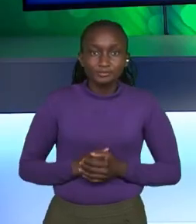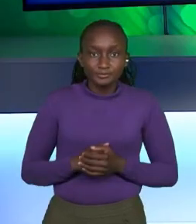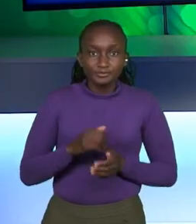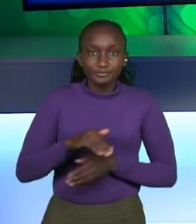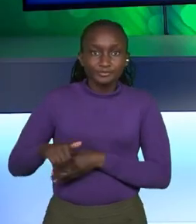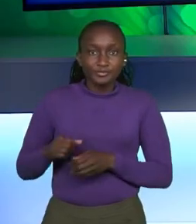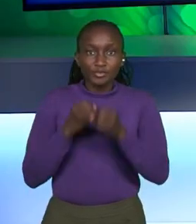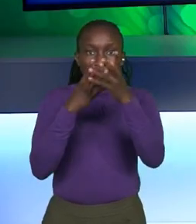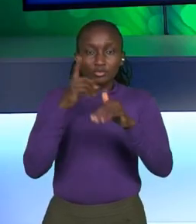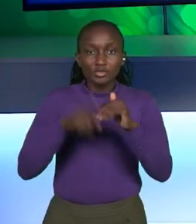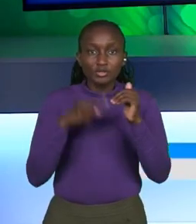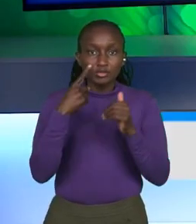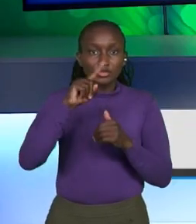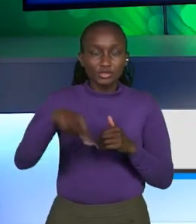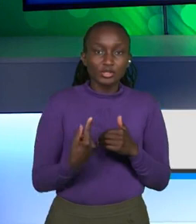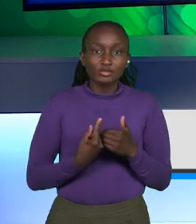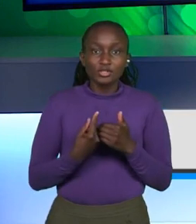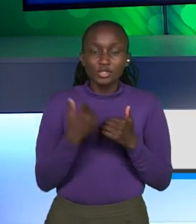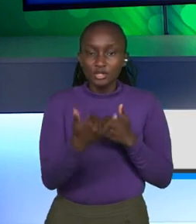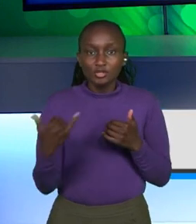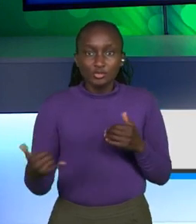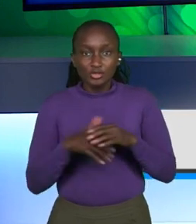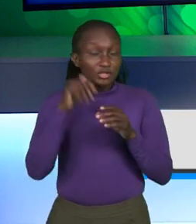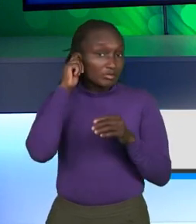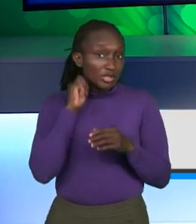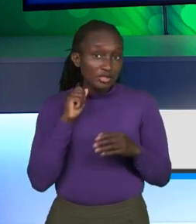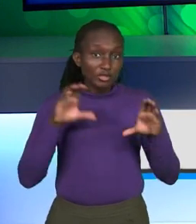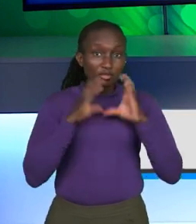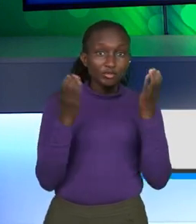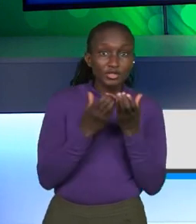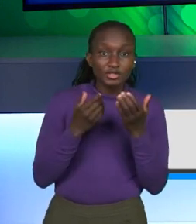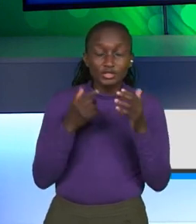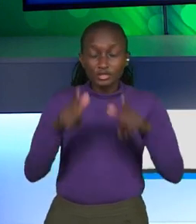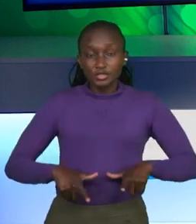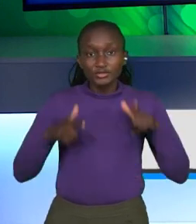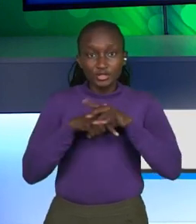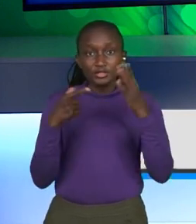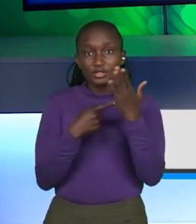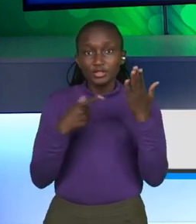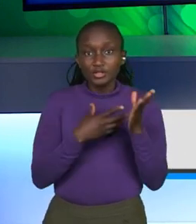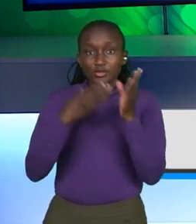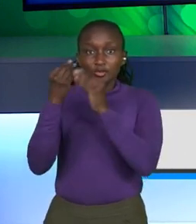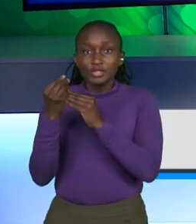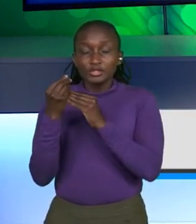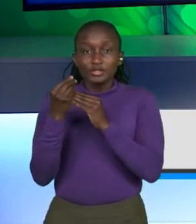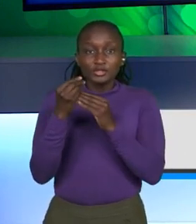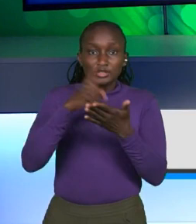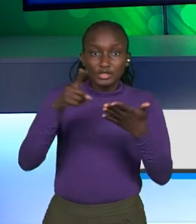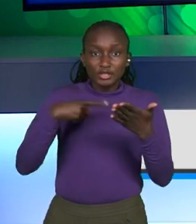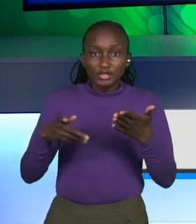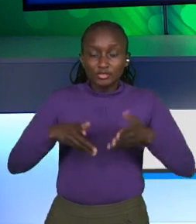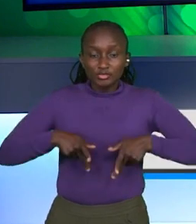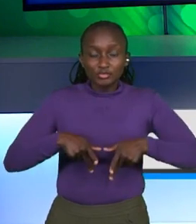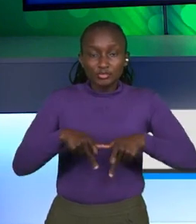than 1,000 youth from the Maasai community living in Taita-Taveta County over the weekend underwent a rite of passage that marked the transition